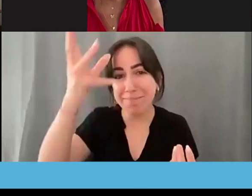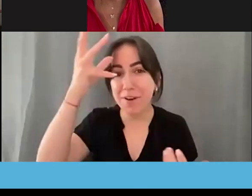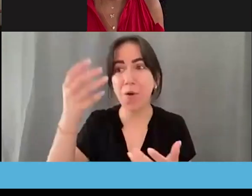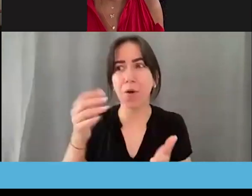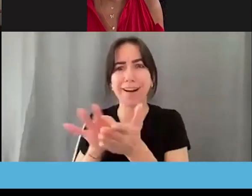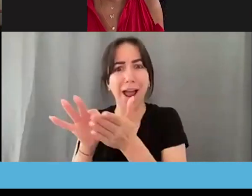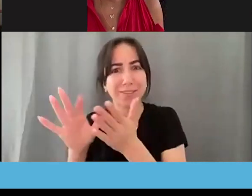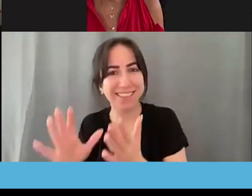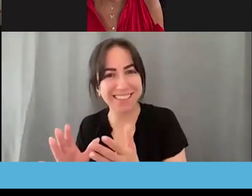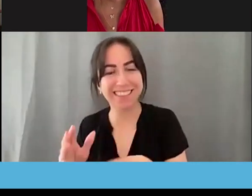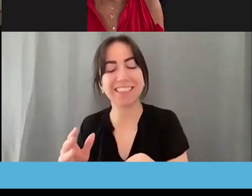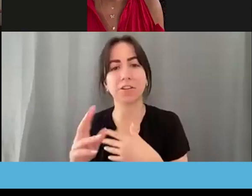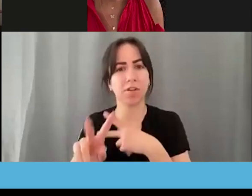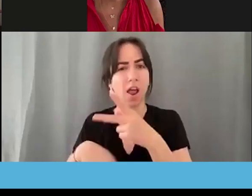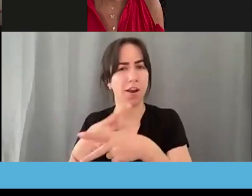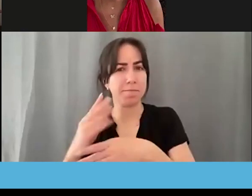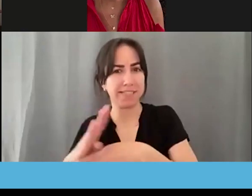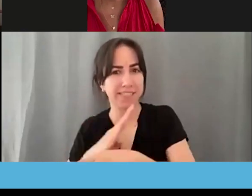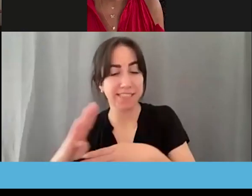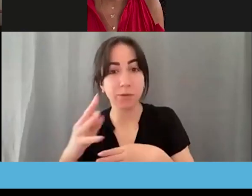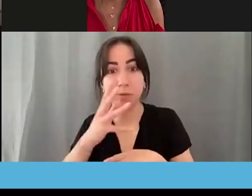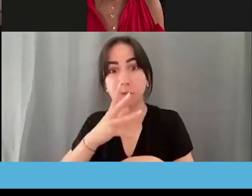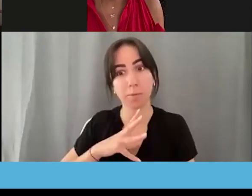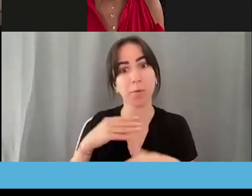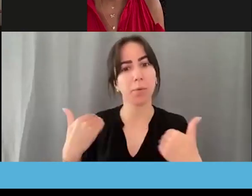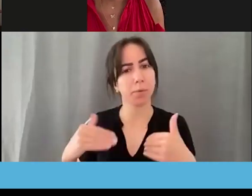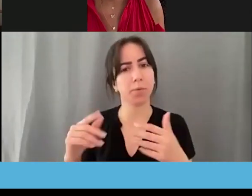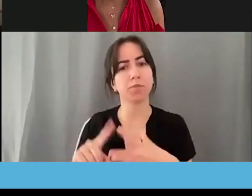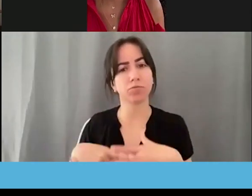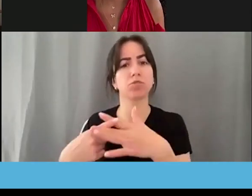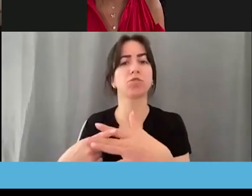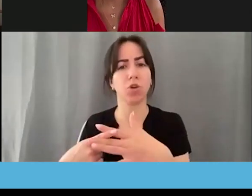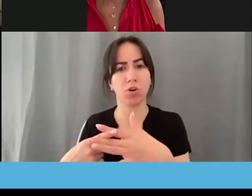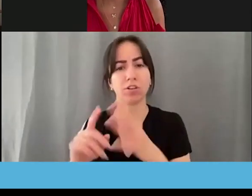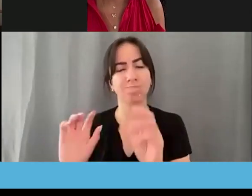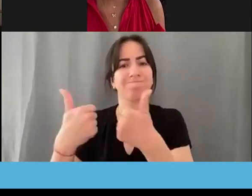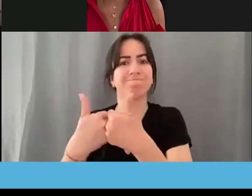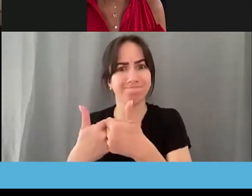accountant, where women had historically encountered difficulty